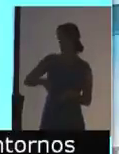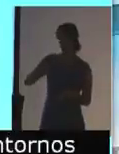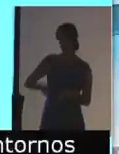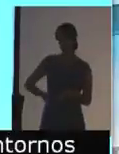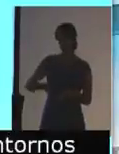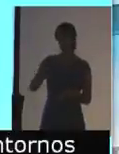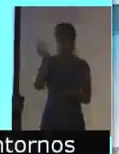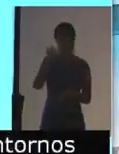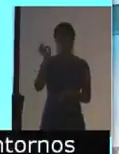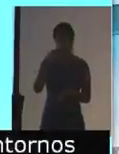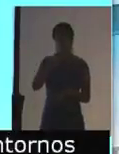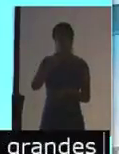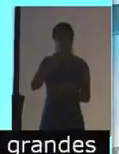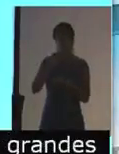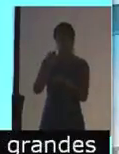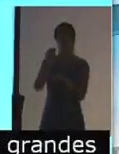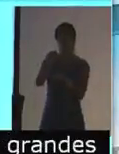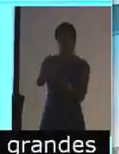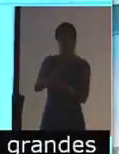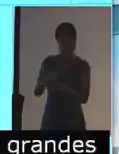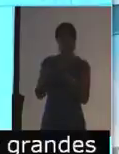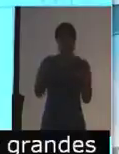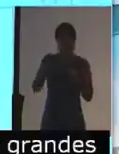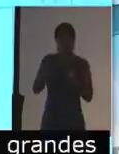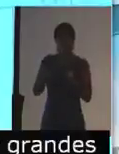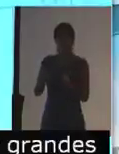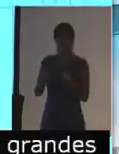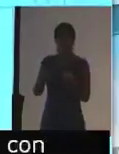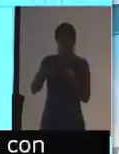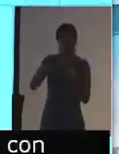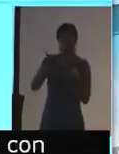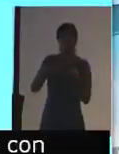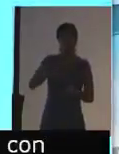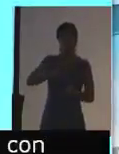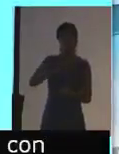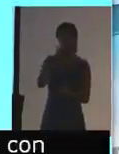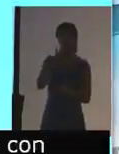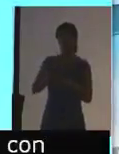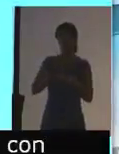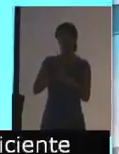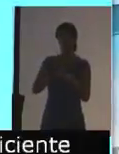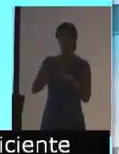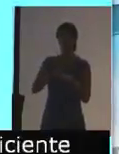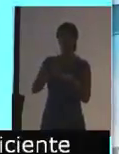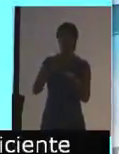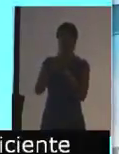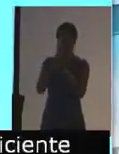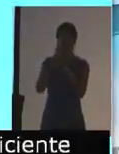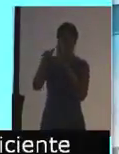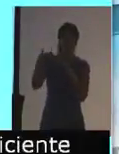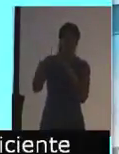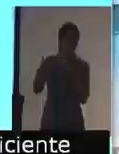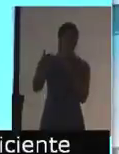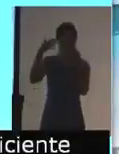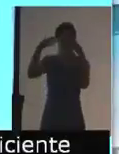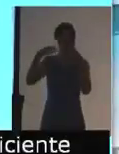motor functions in specific situations from the army. So, for instance, how to carry really big, really heavy